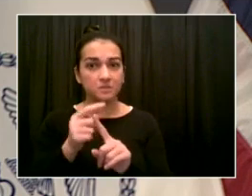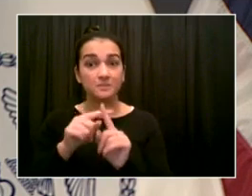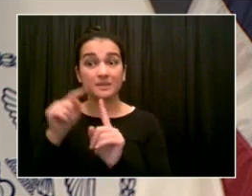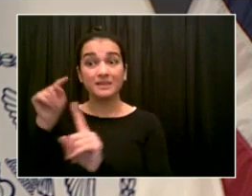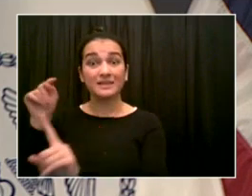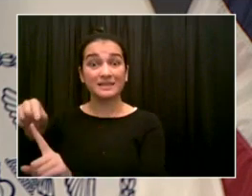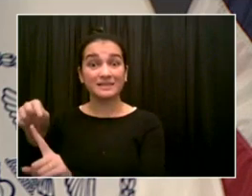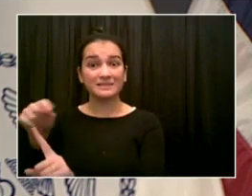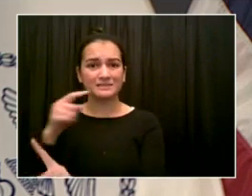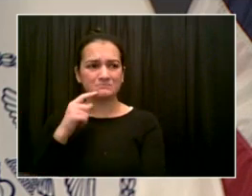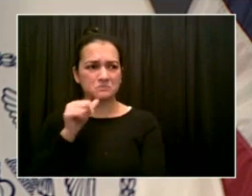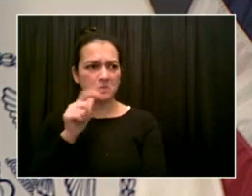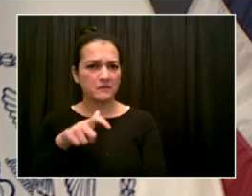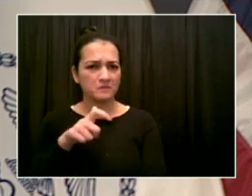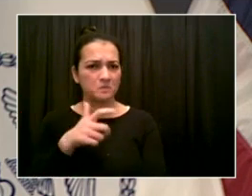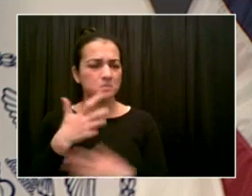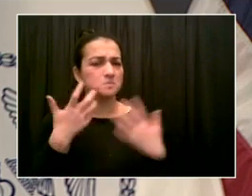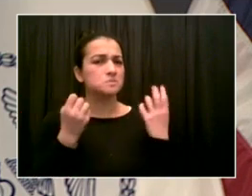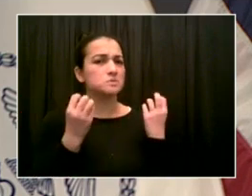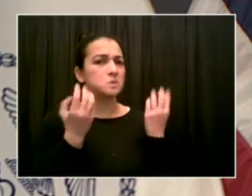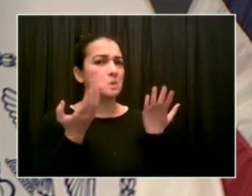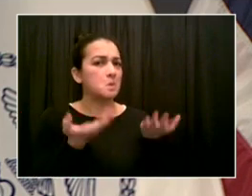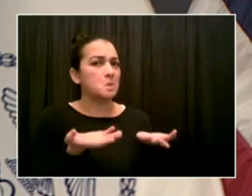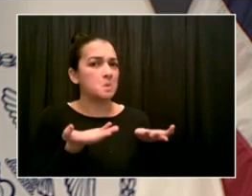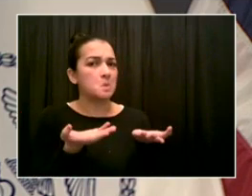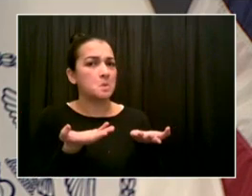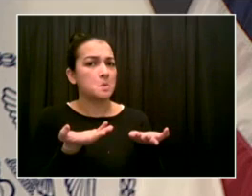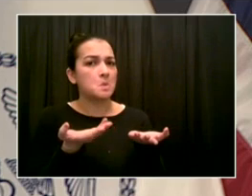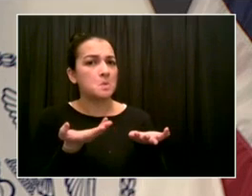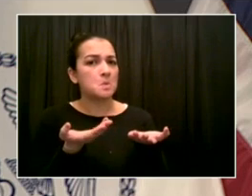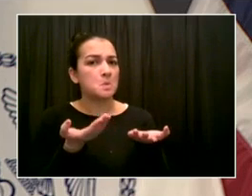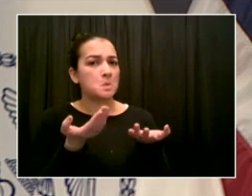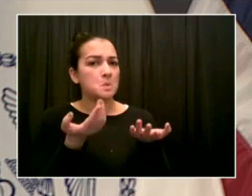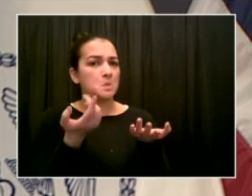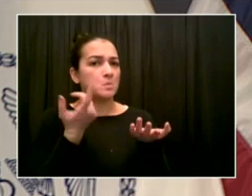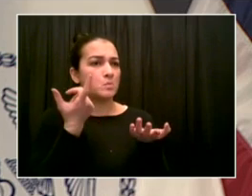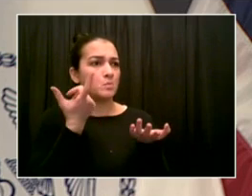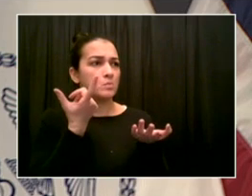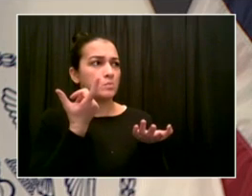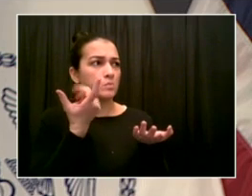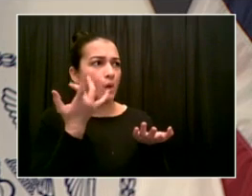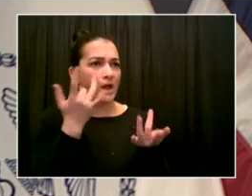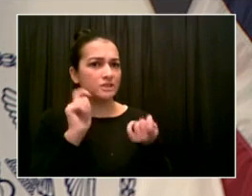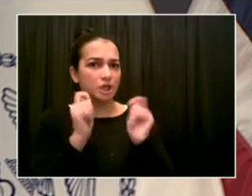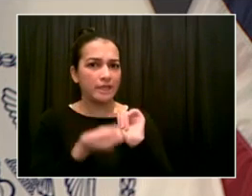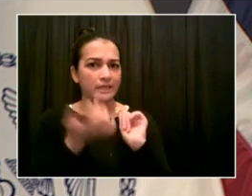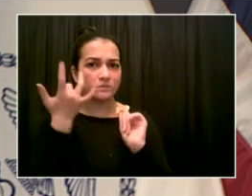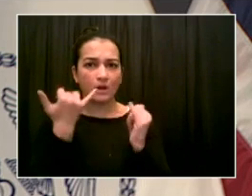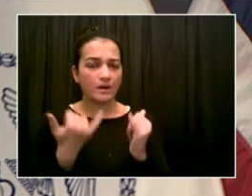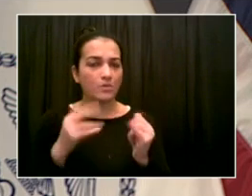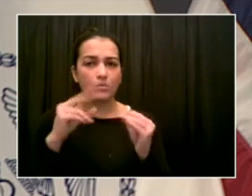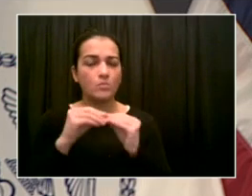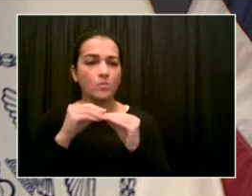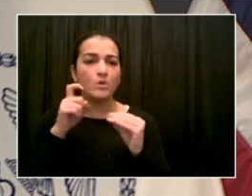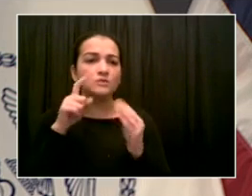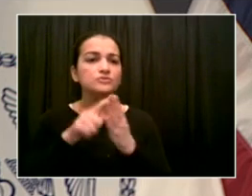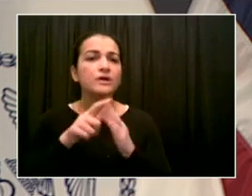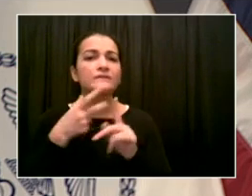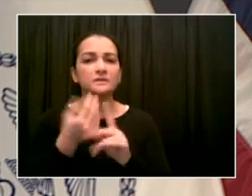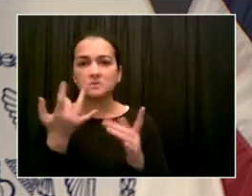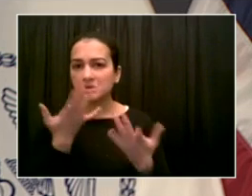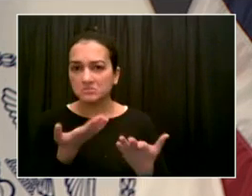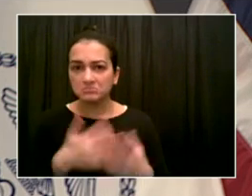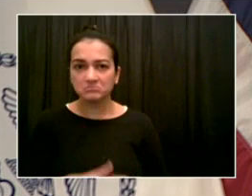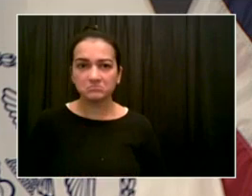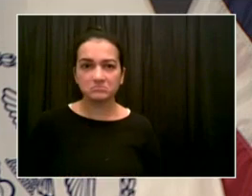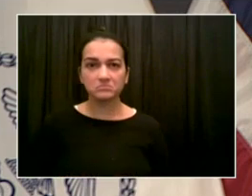hearing this for the first time as the truth, Matt. I'm going to see if Dr. Choksi knows something about it. Look, the goal here is to keep